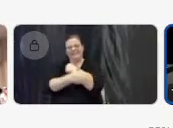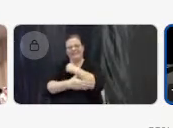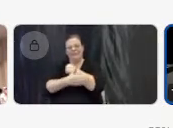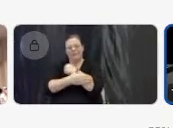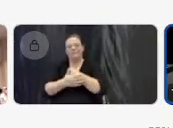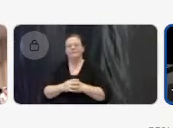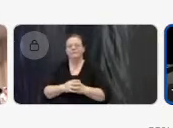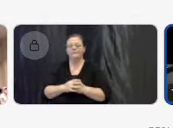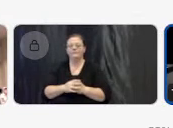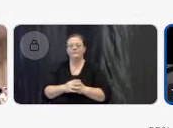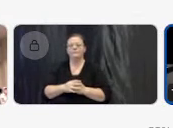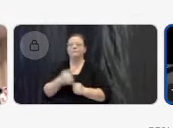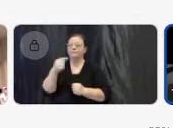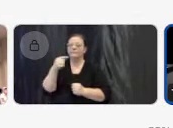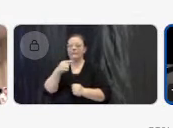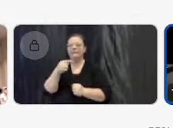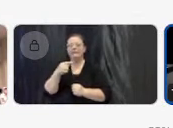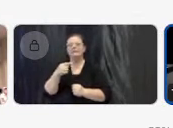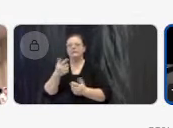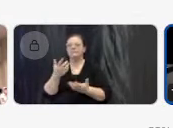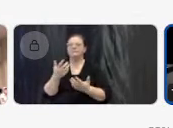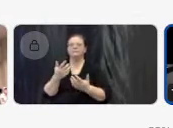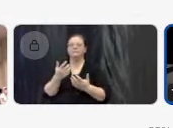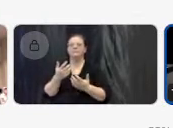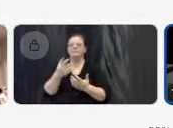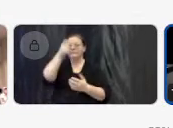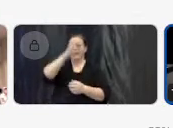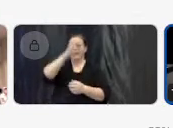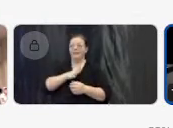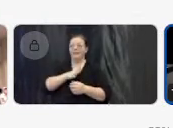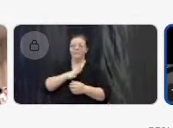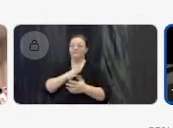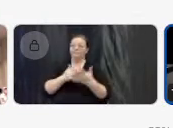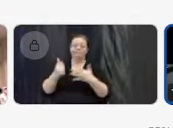He is the gentleman that is the best.